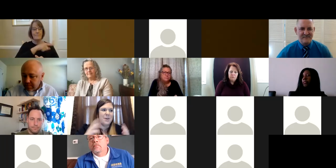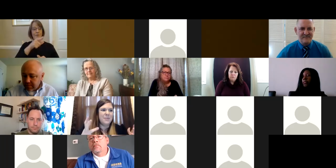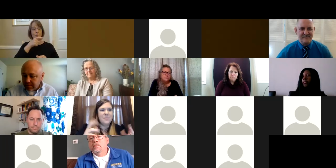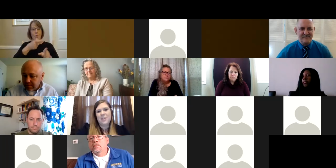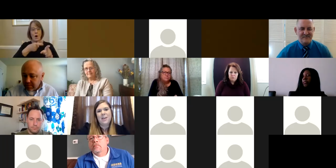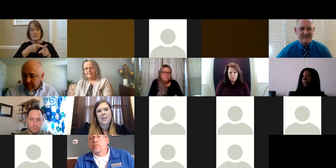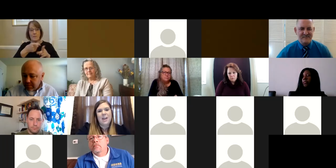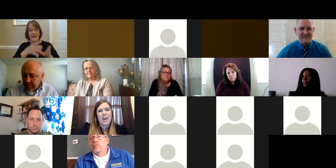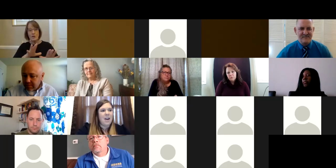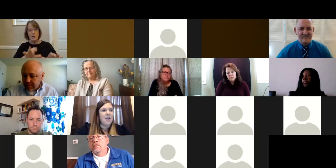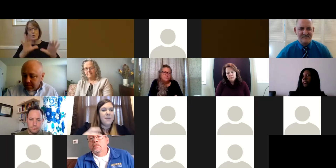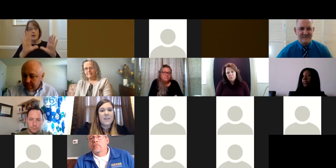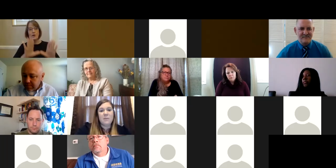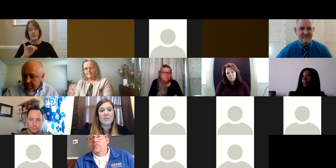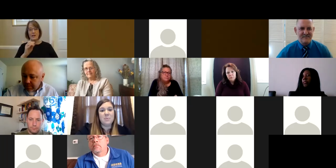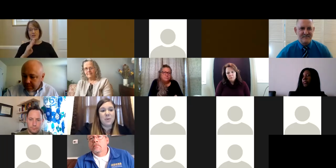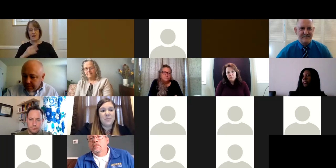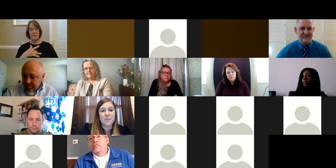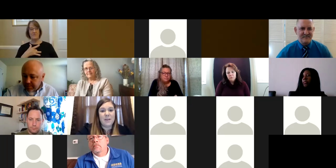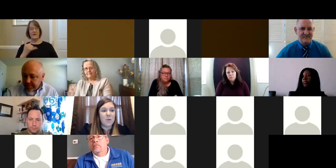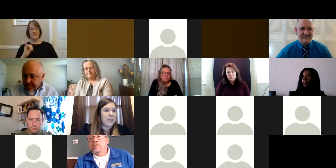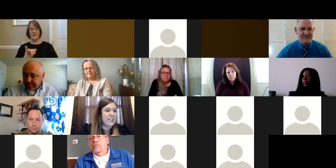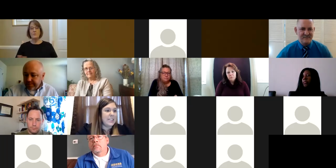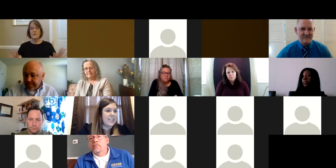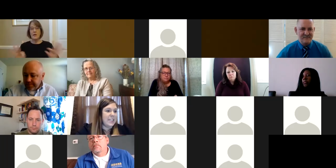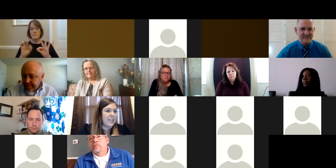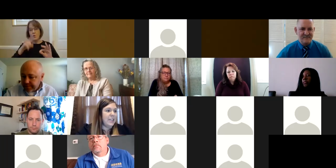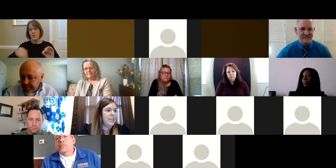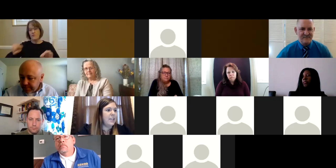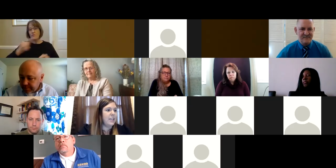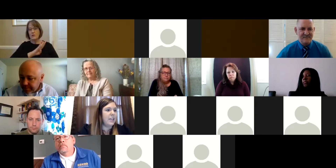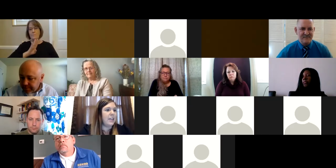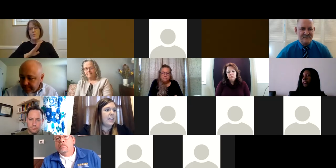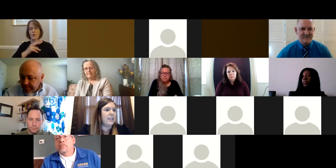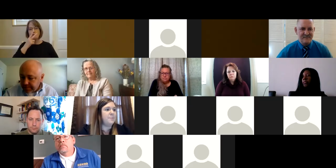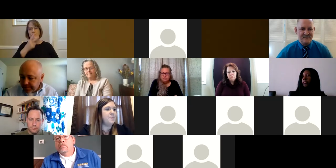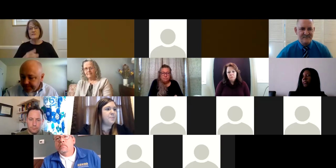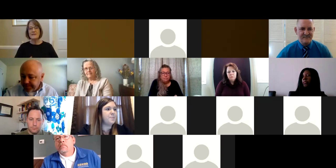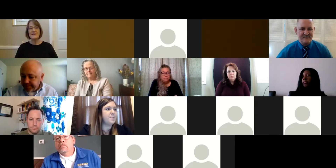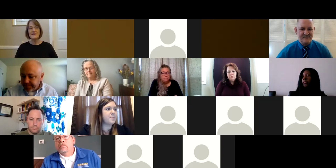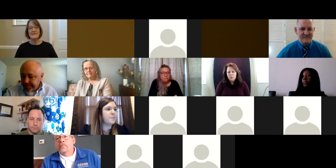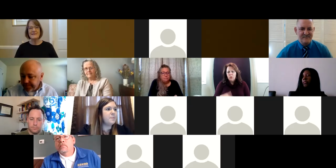So I felt that was important for everyone to see.